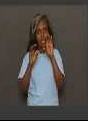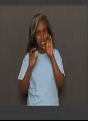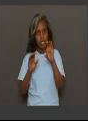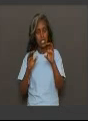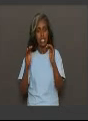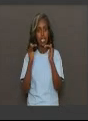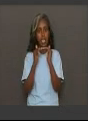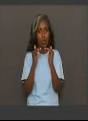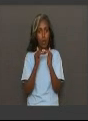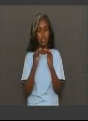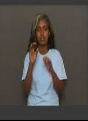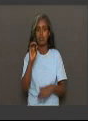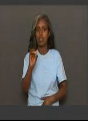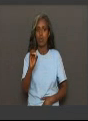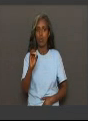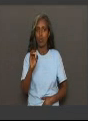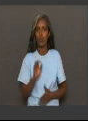C equals 0.